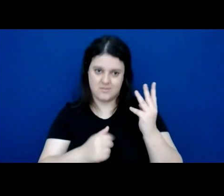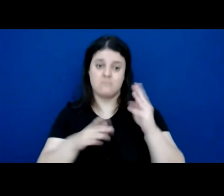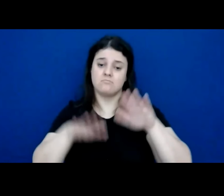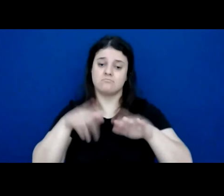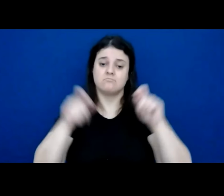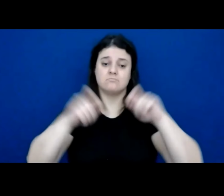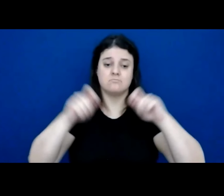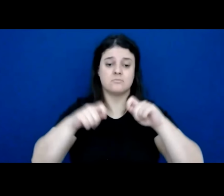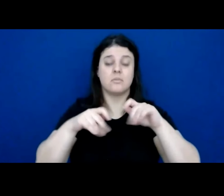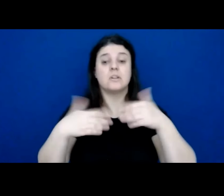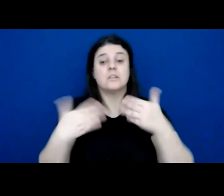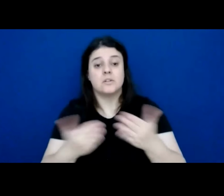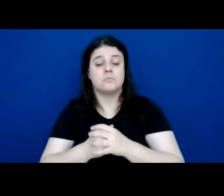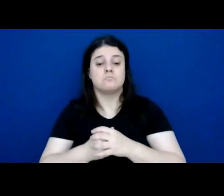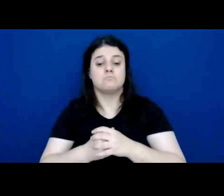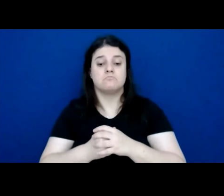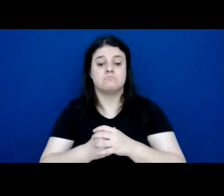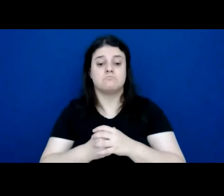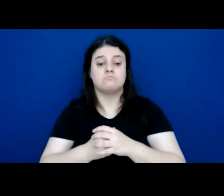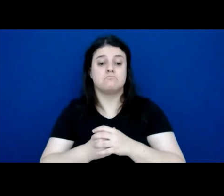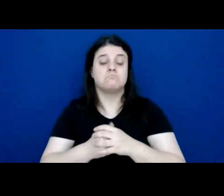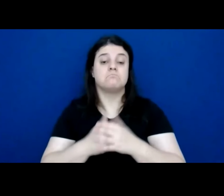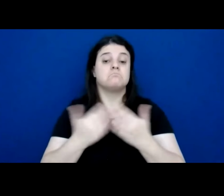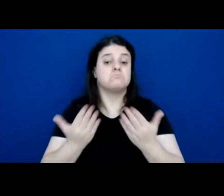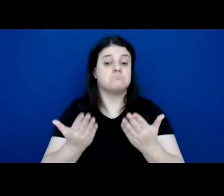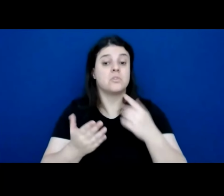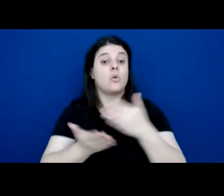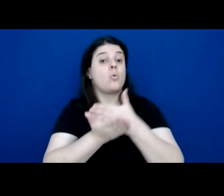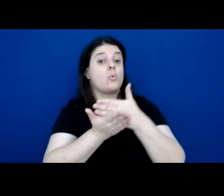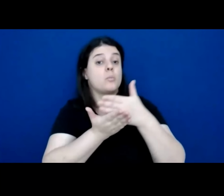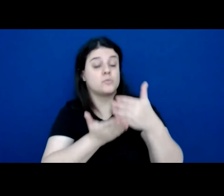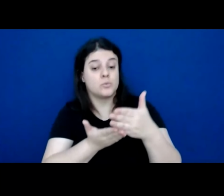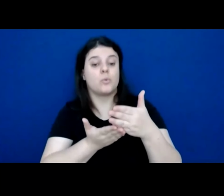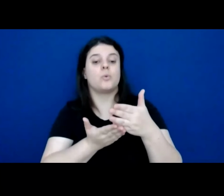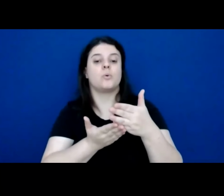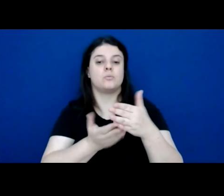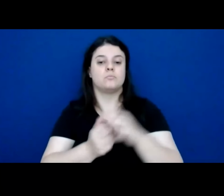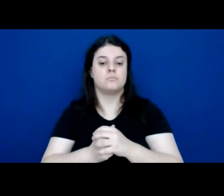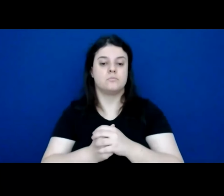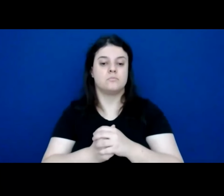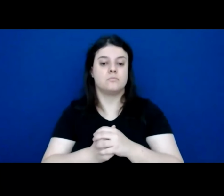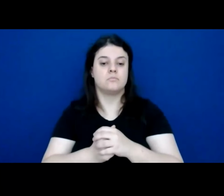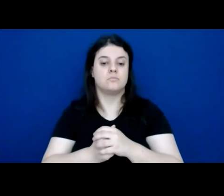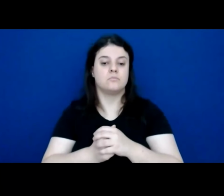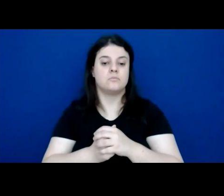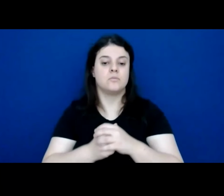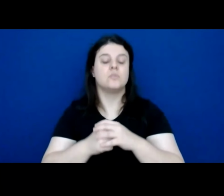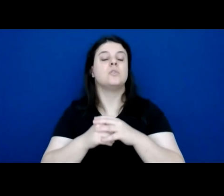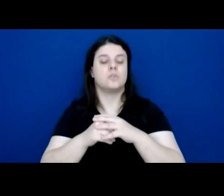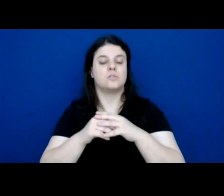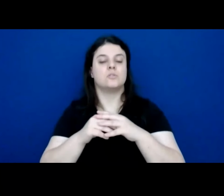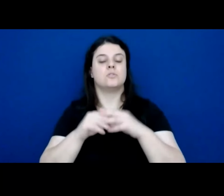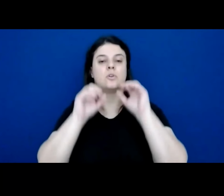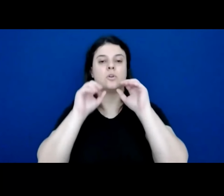went well. So then they started to do workshops to a few